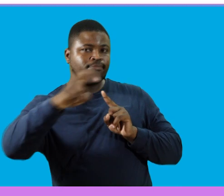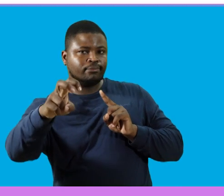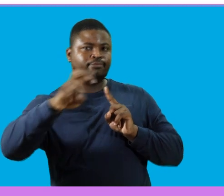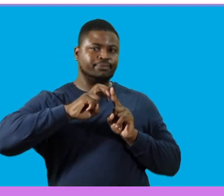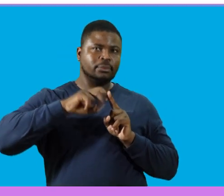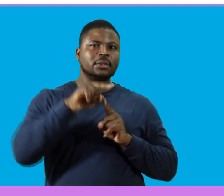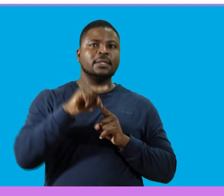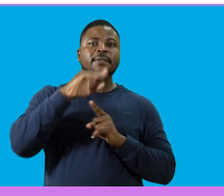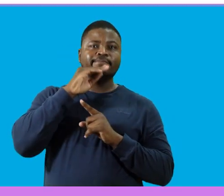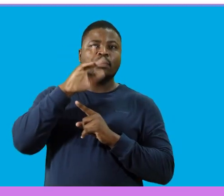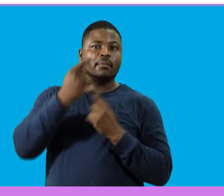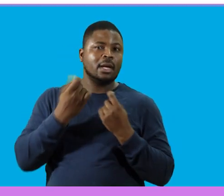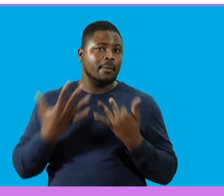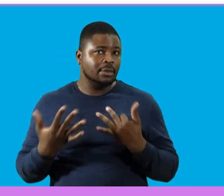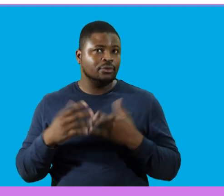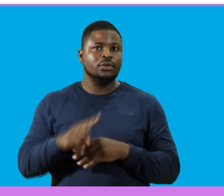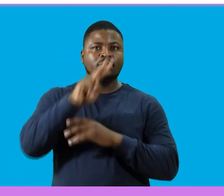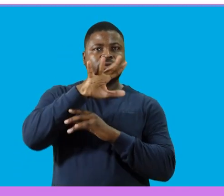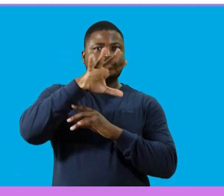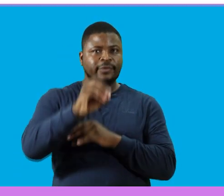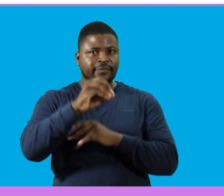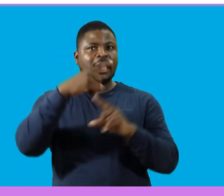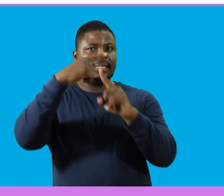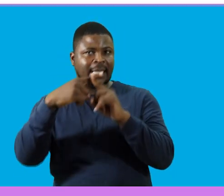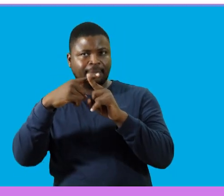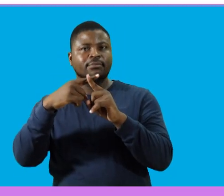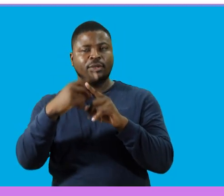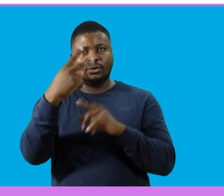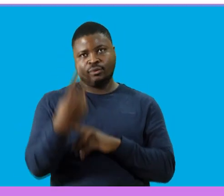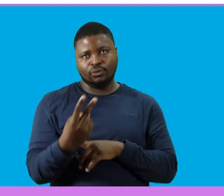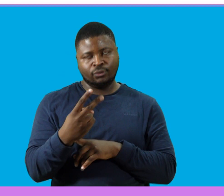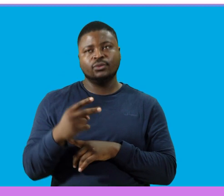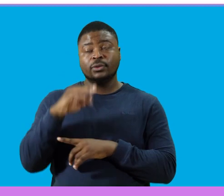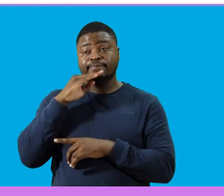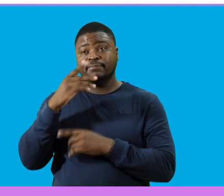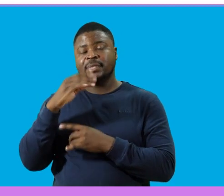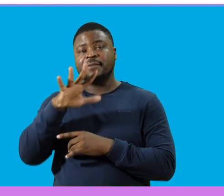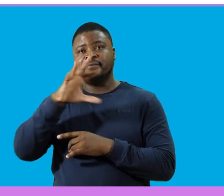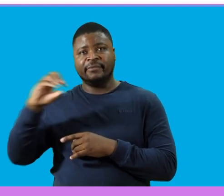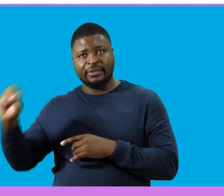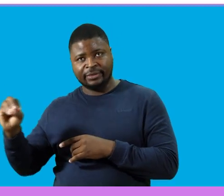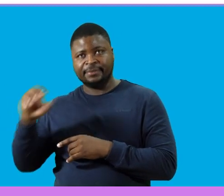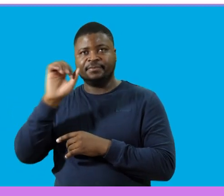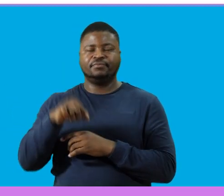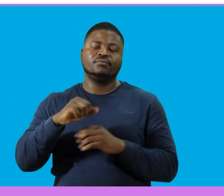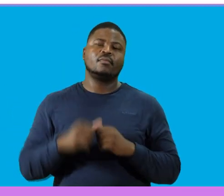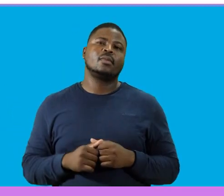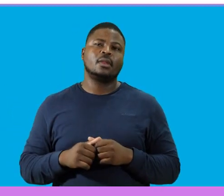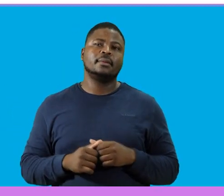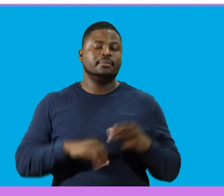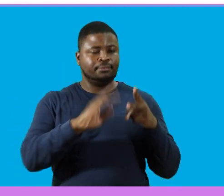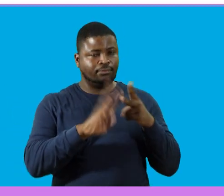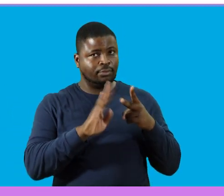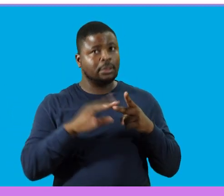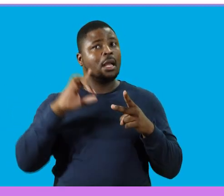250 Rand times 2 return, which is 500 Rand. Then